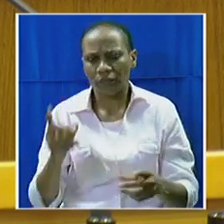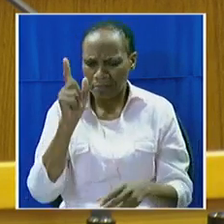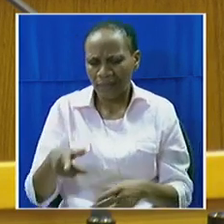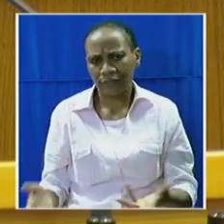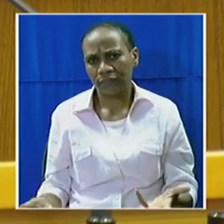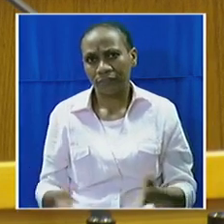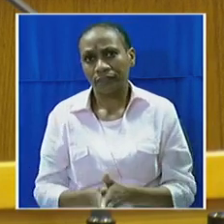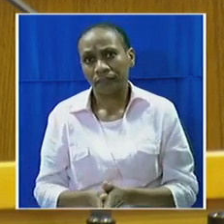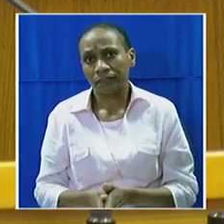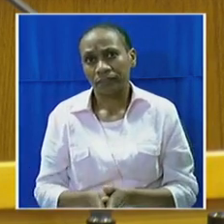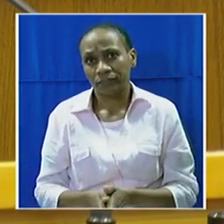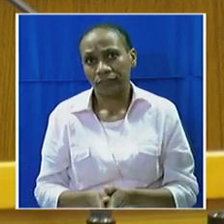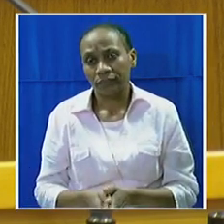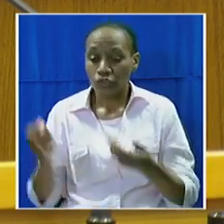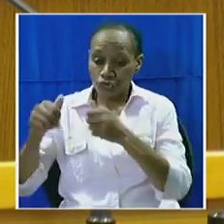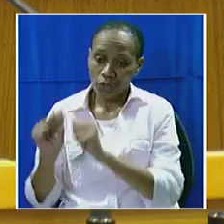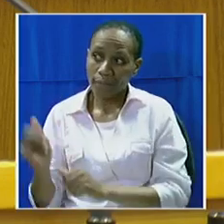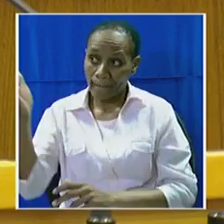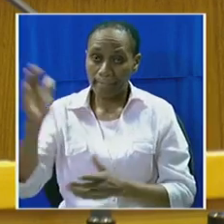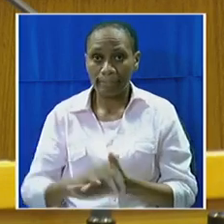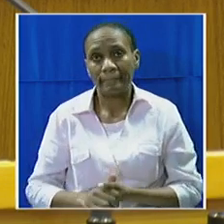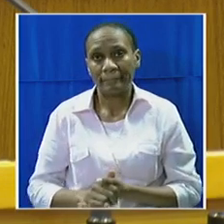provinces. Chairperson,